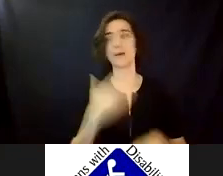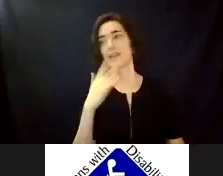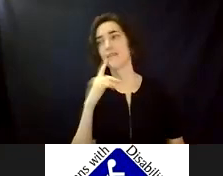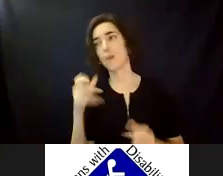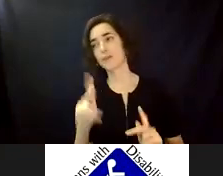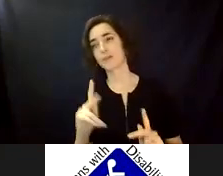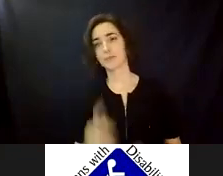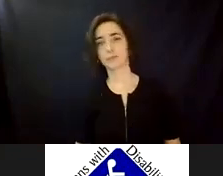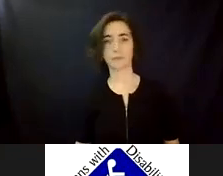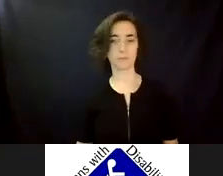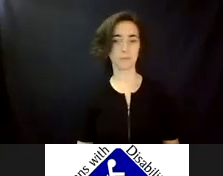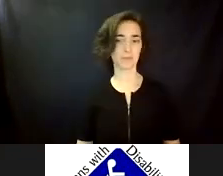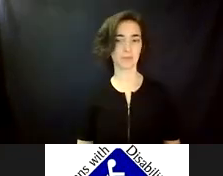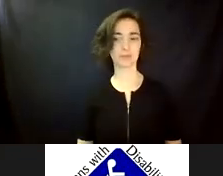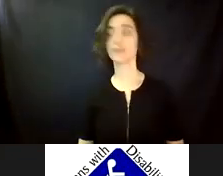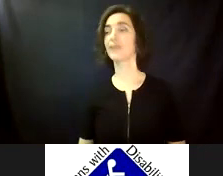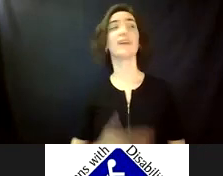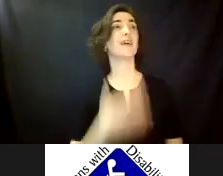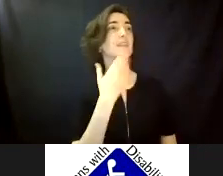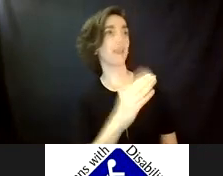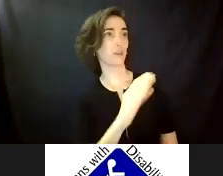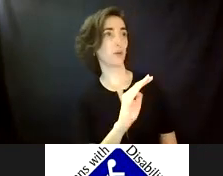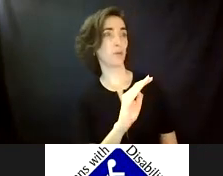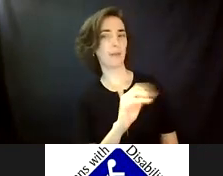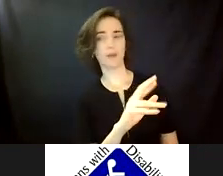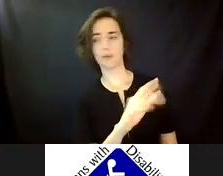opportunity. Thank you, Mary.